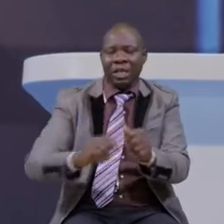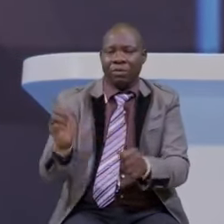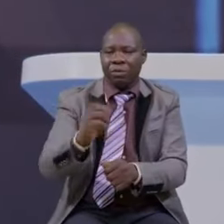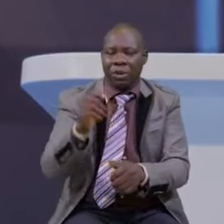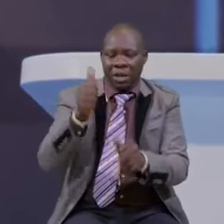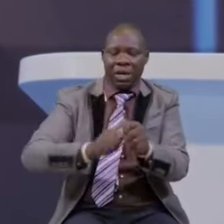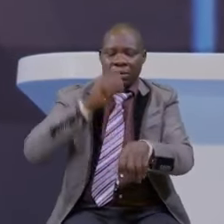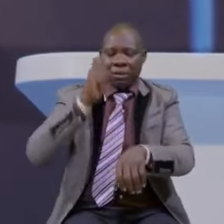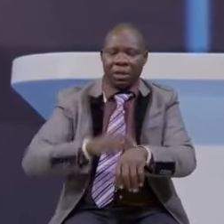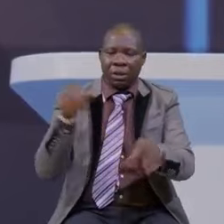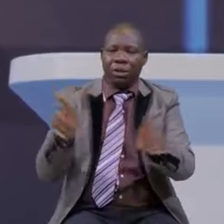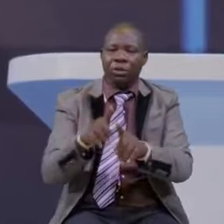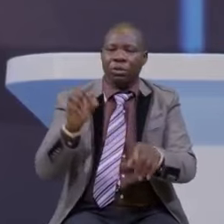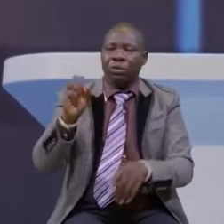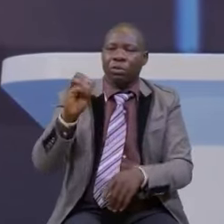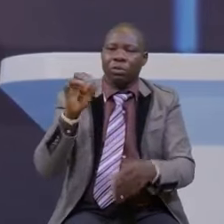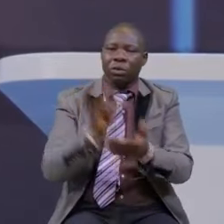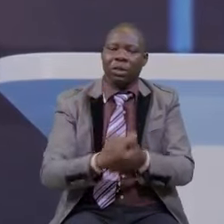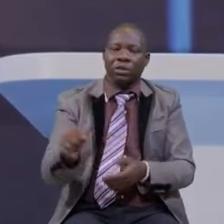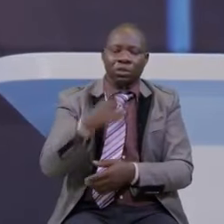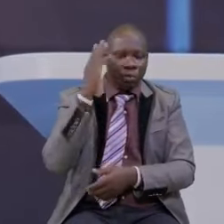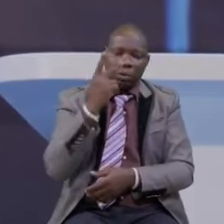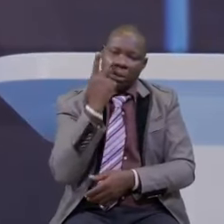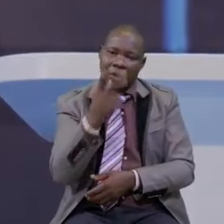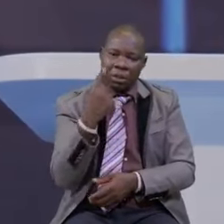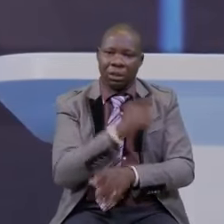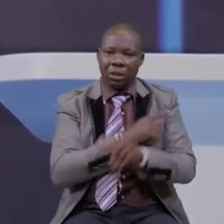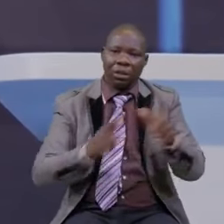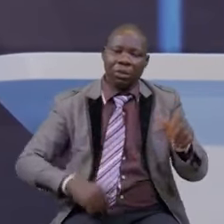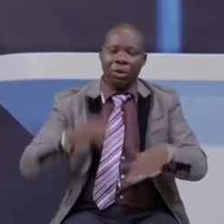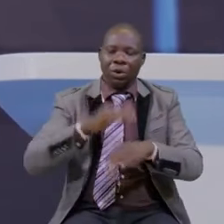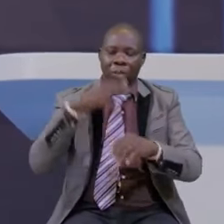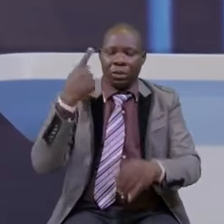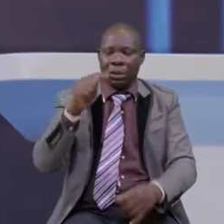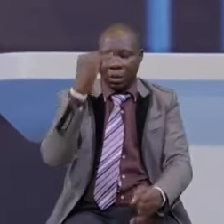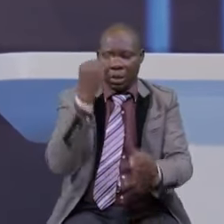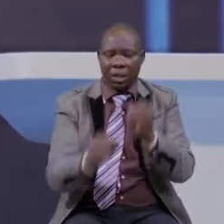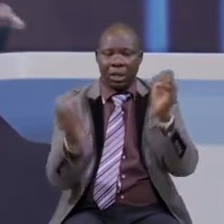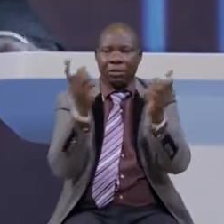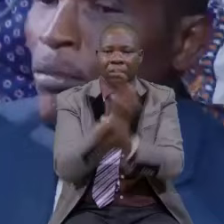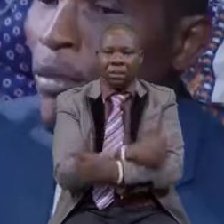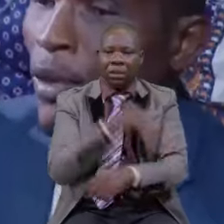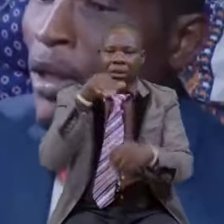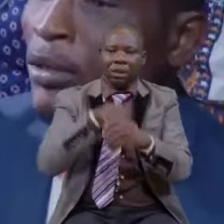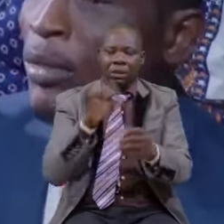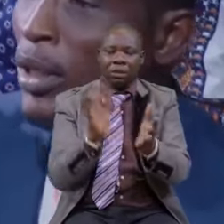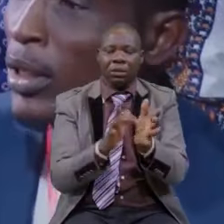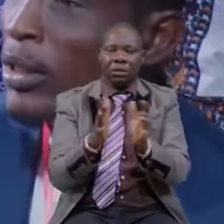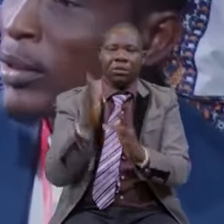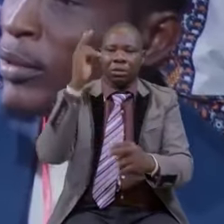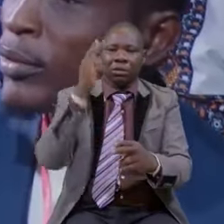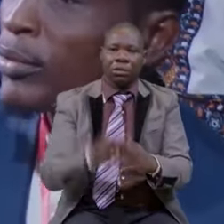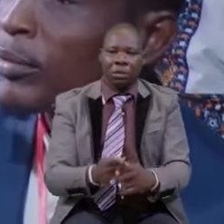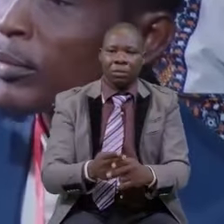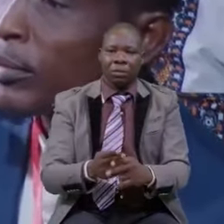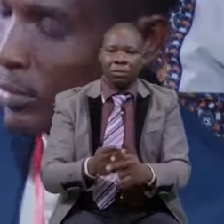so that you will see the Lord on the final day in Jesus' name. We're